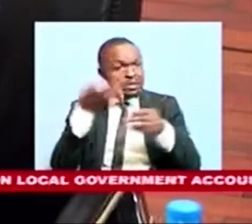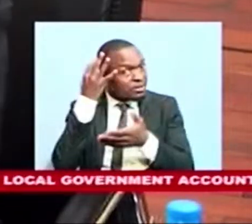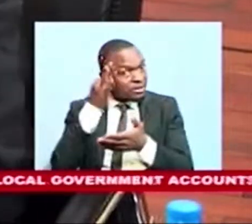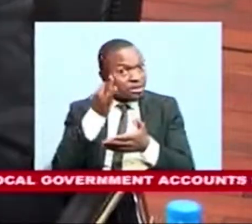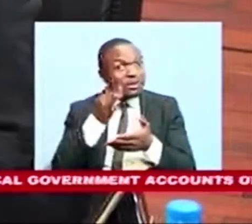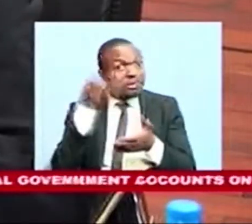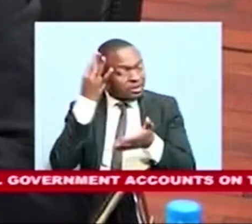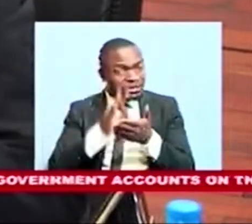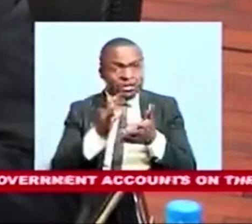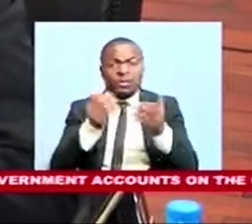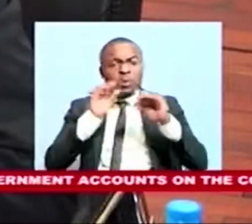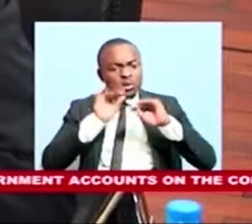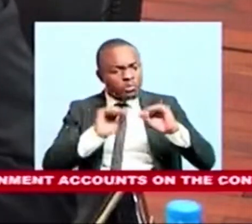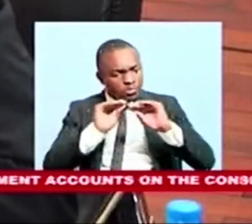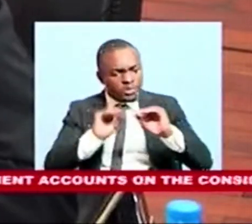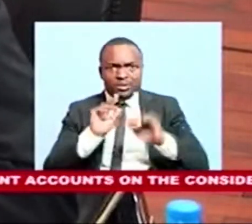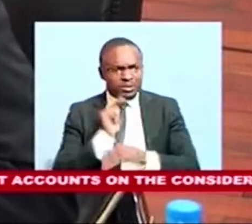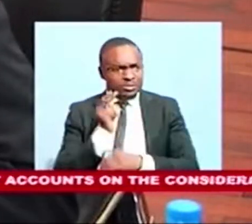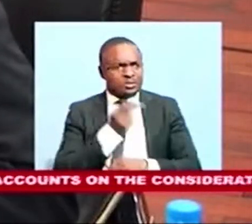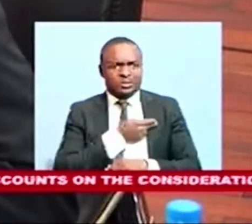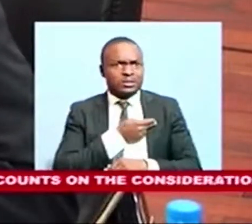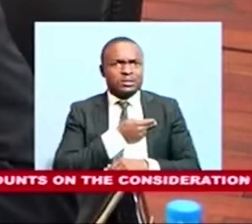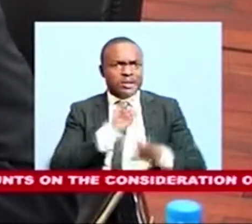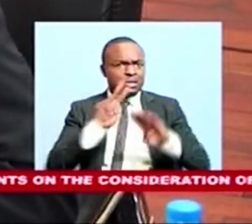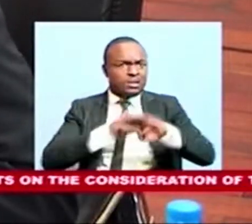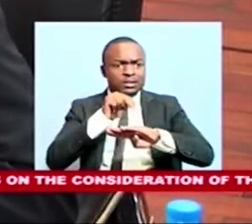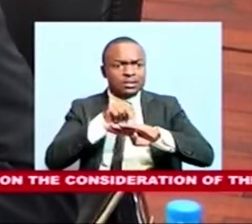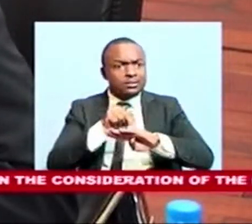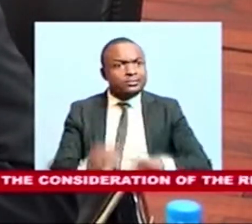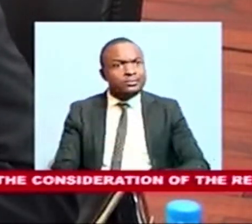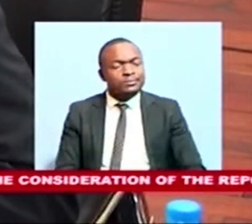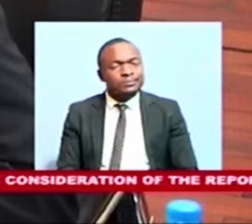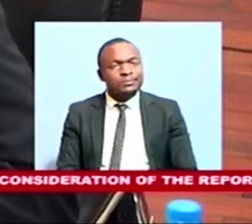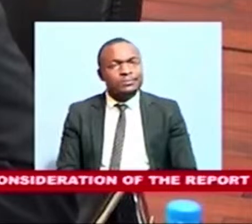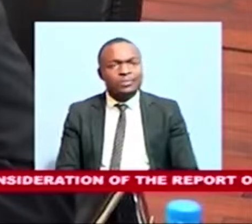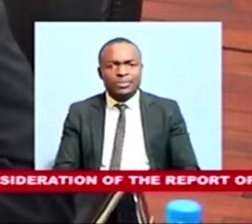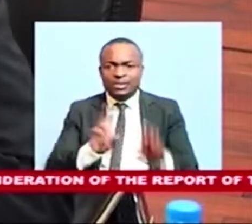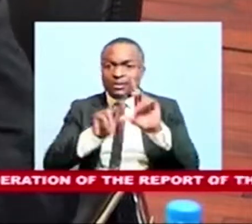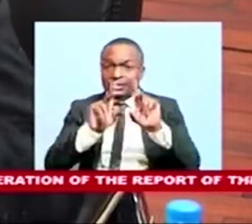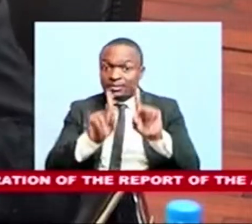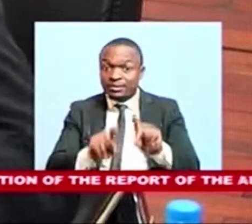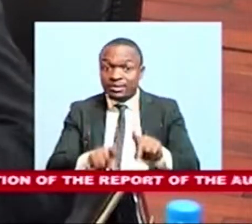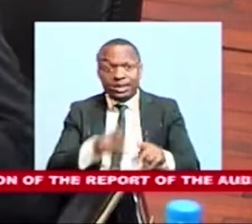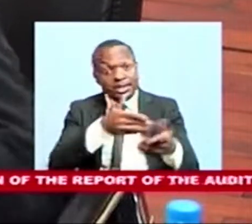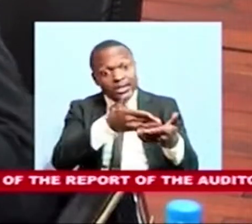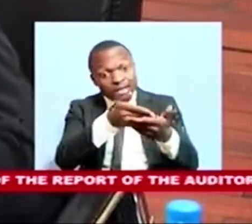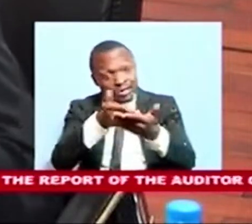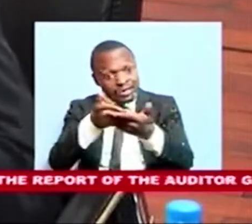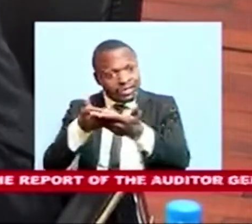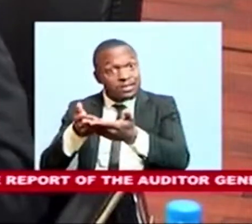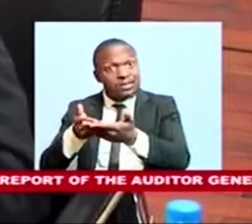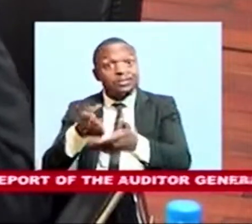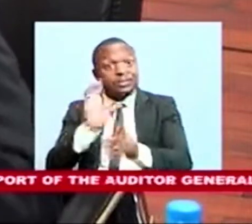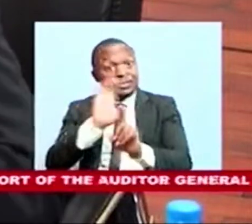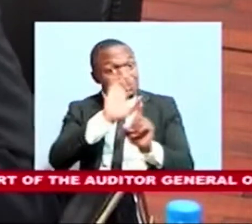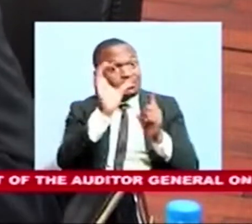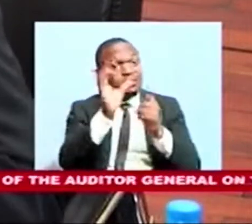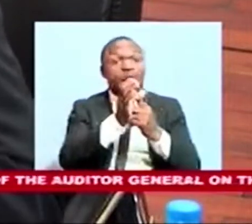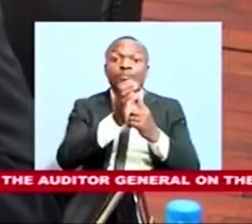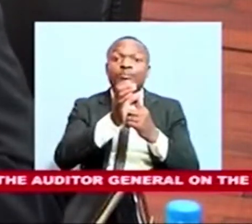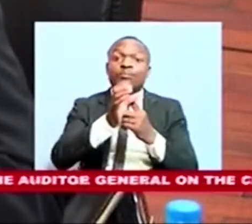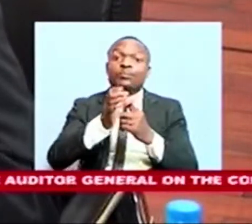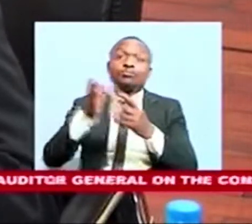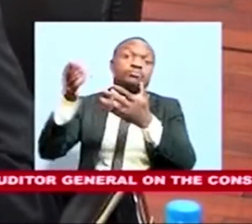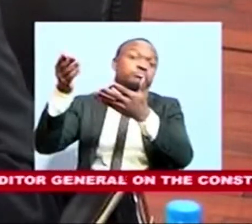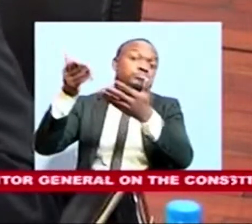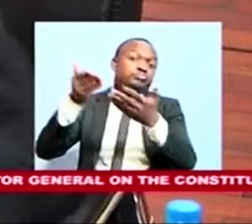wants to lecture this committee and this nation. Chair, this is the culture that has come